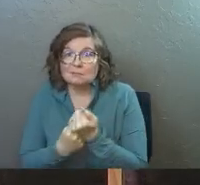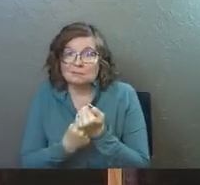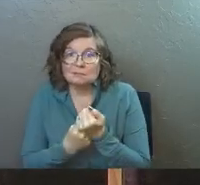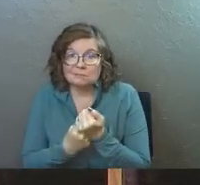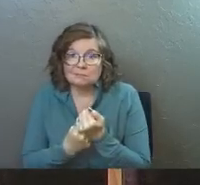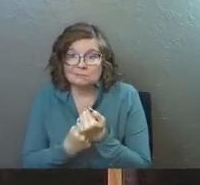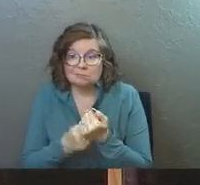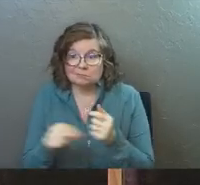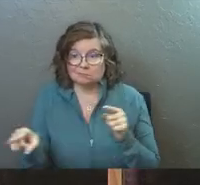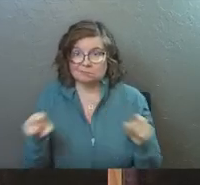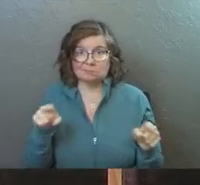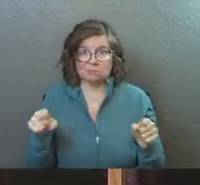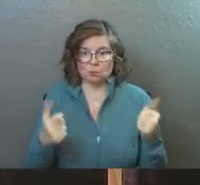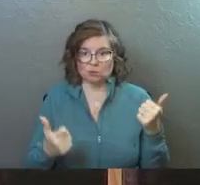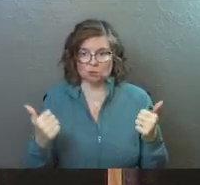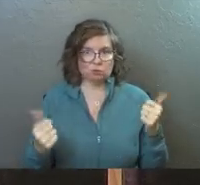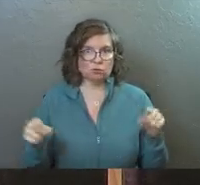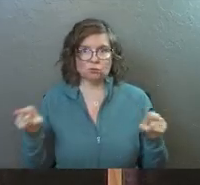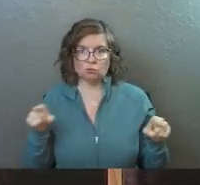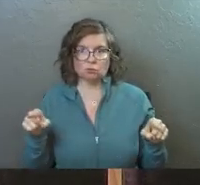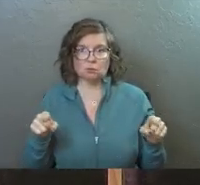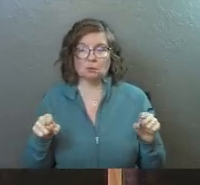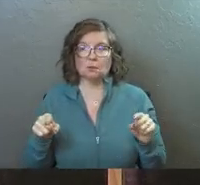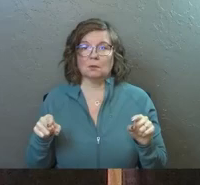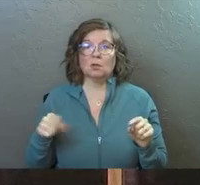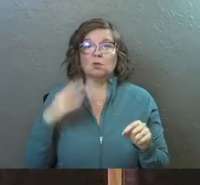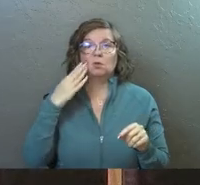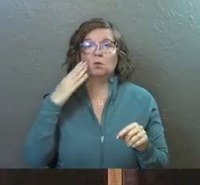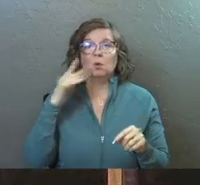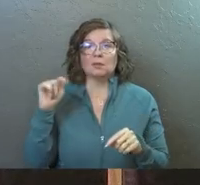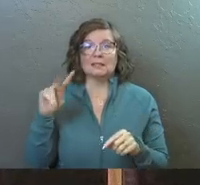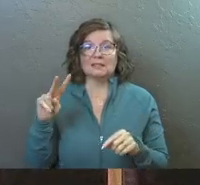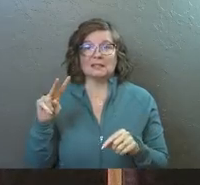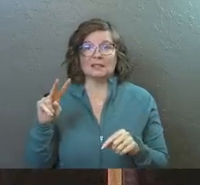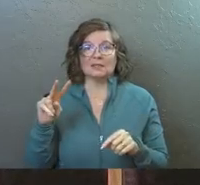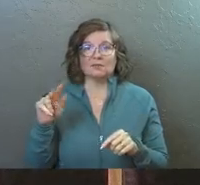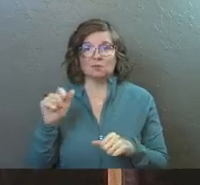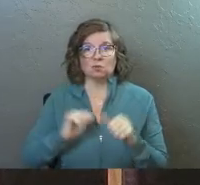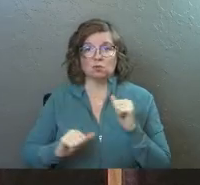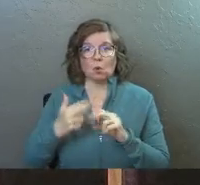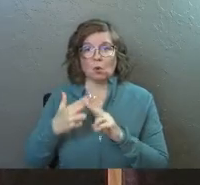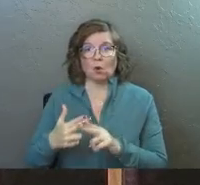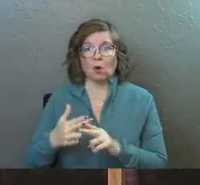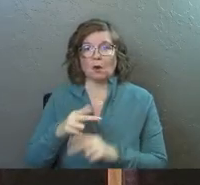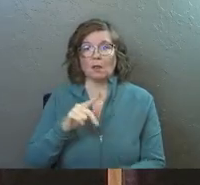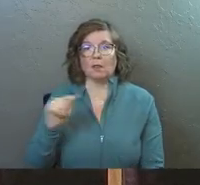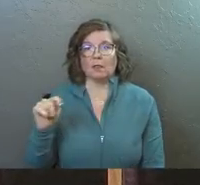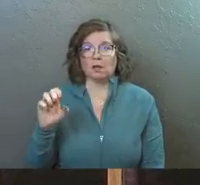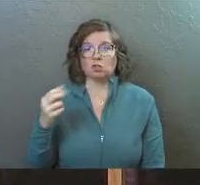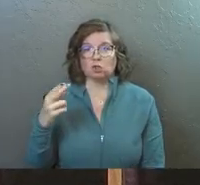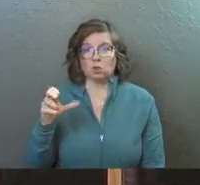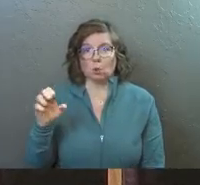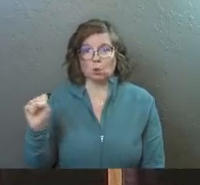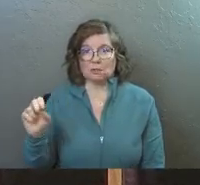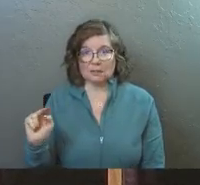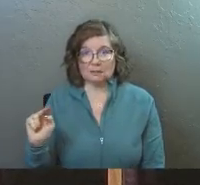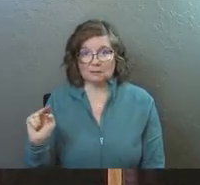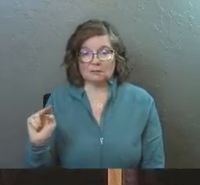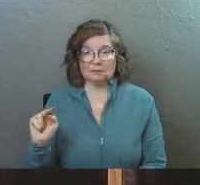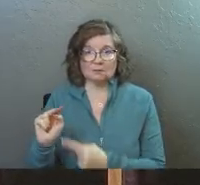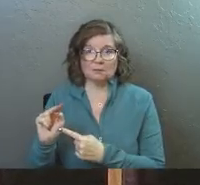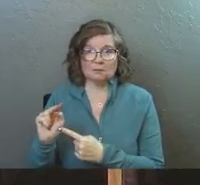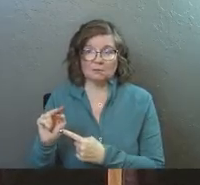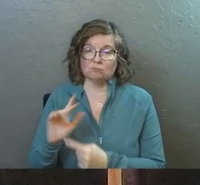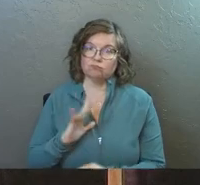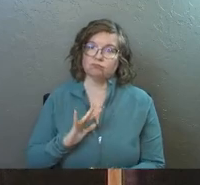up, right? The Chosen TV series, Linda and I have been watching that. It's a great series. Don't